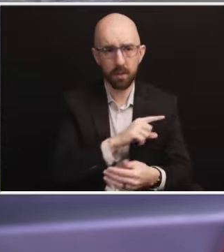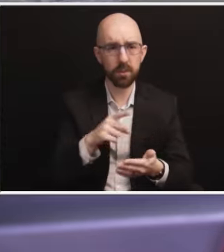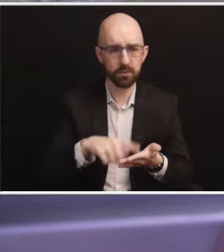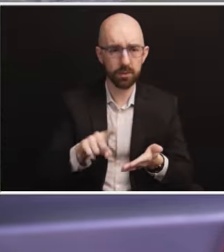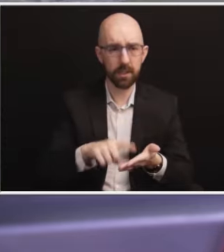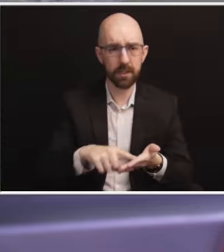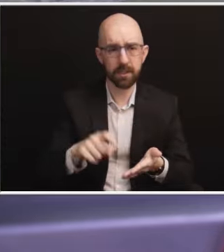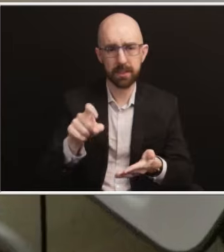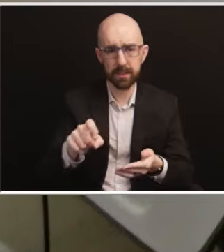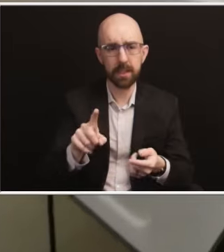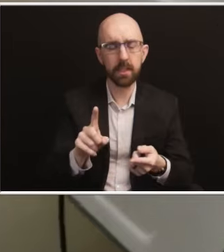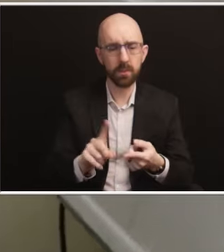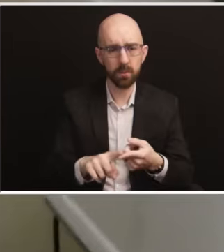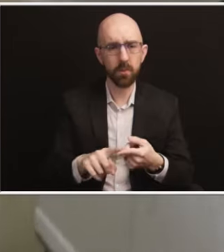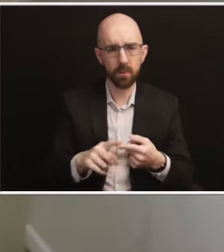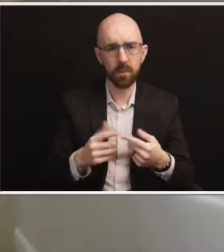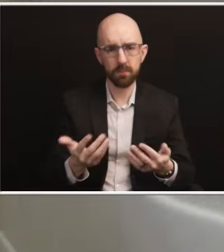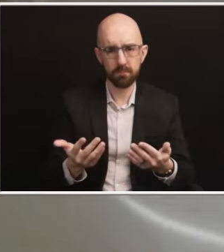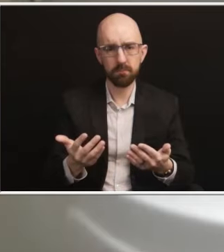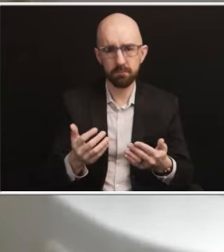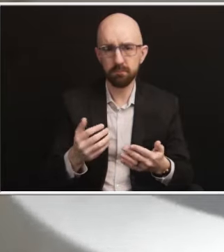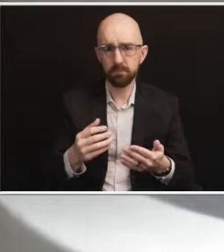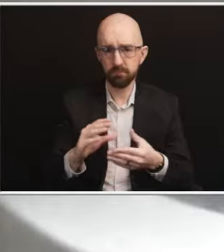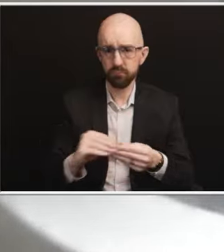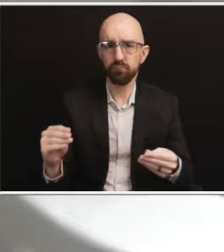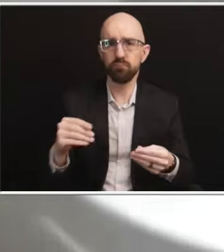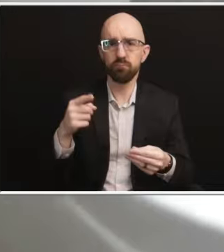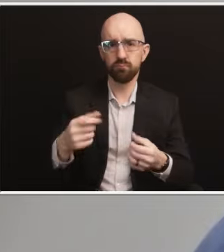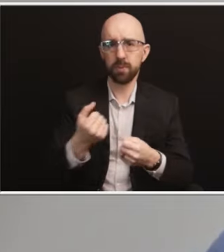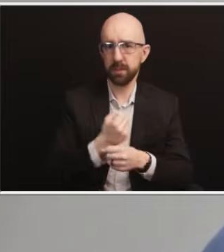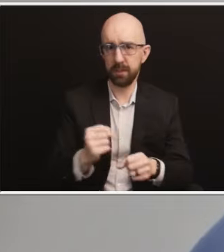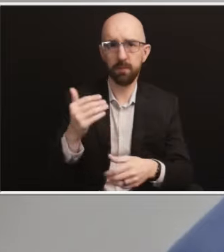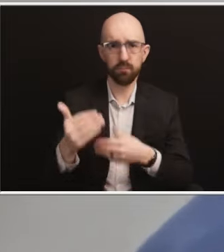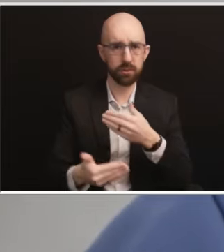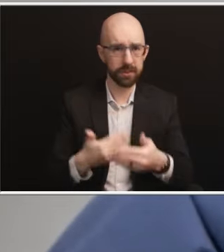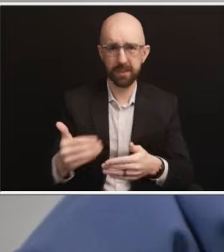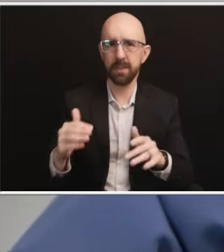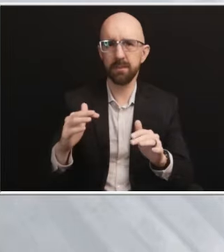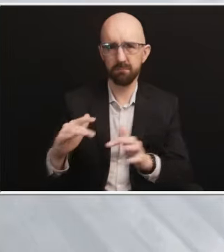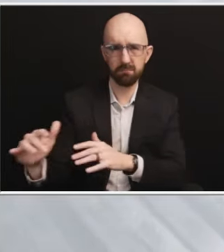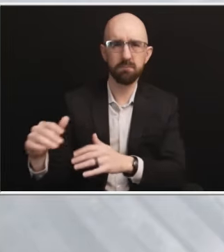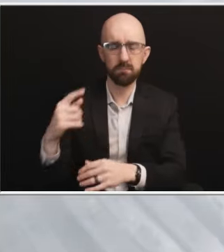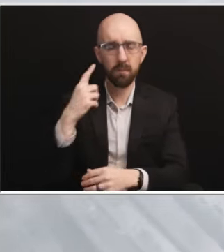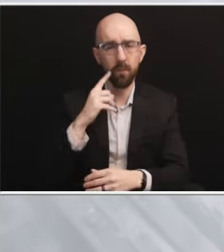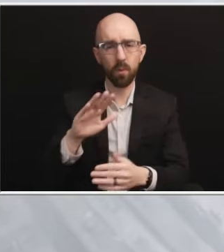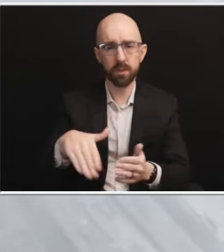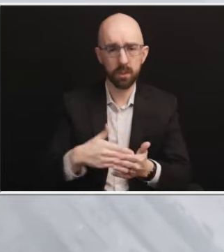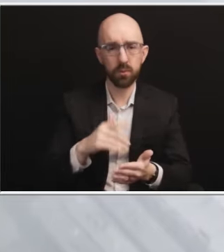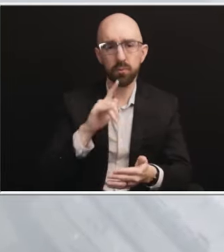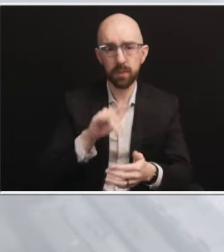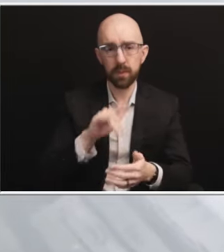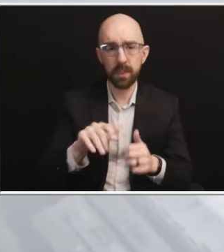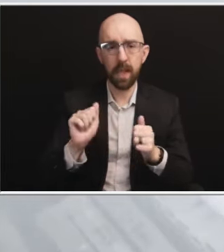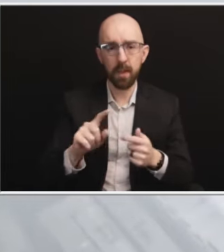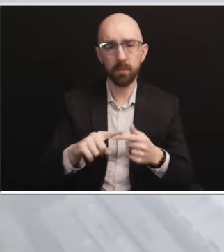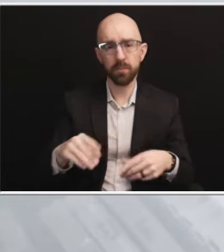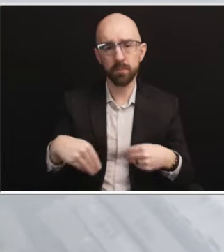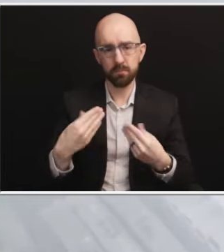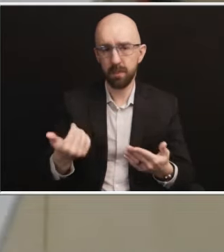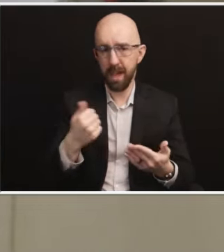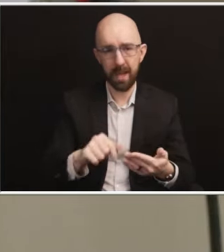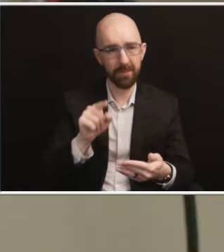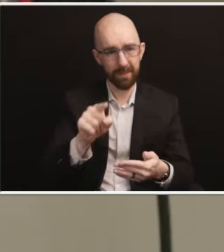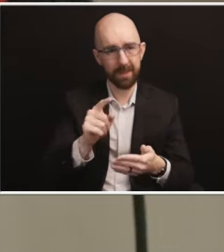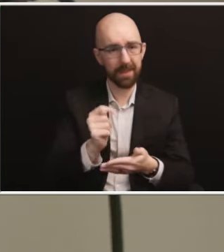to say this is safe to proceed, etc. And so for a center to really be able to administer any one of these therapies, it